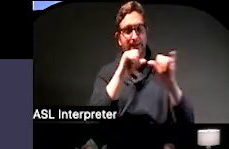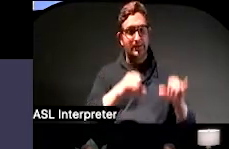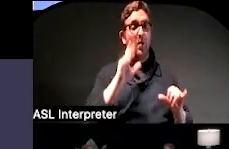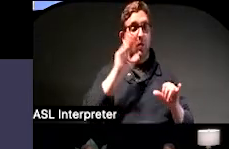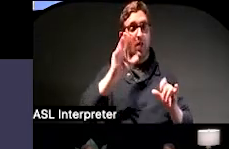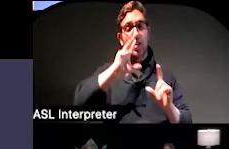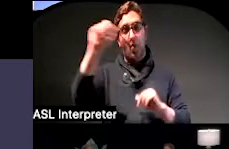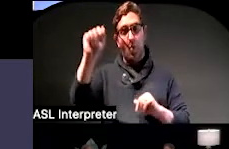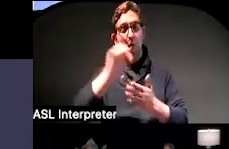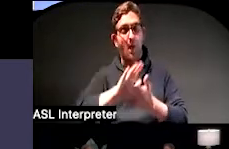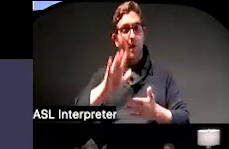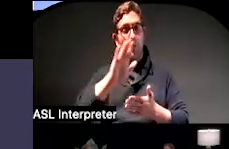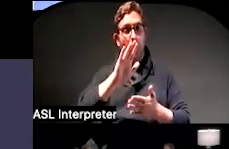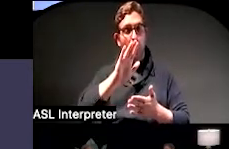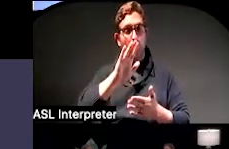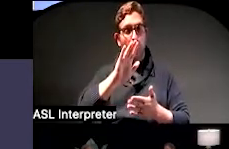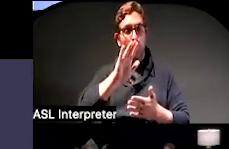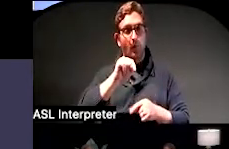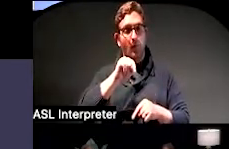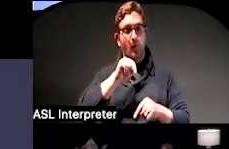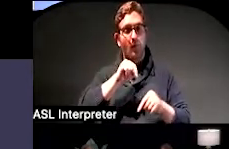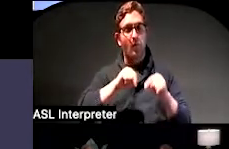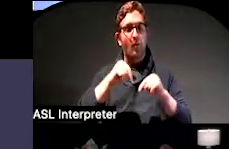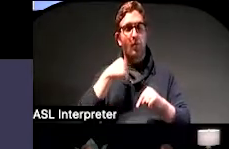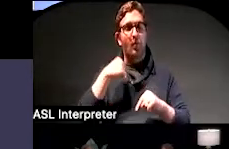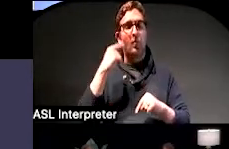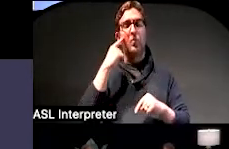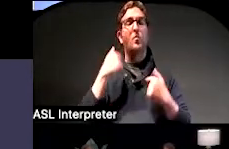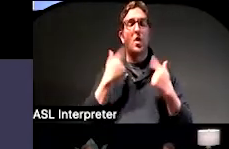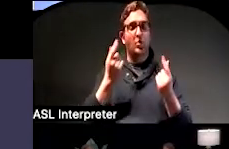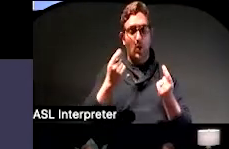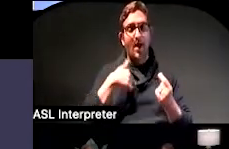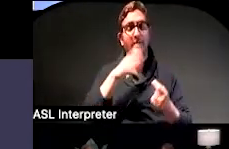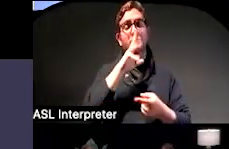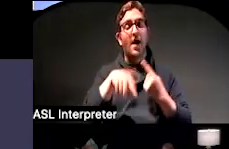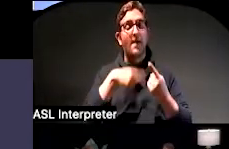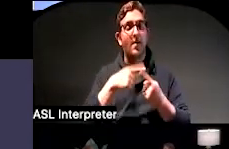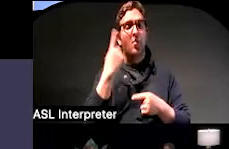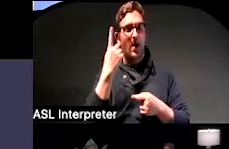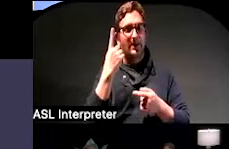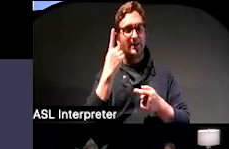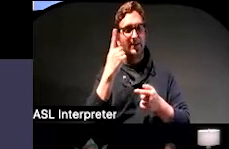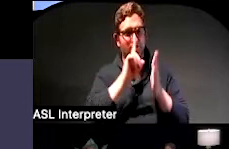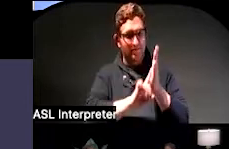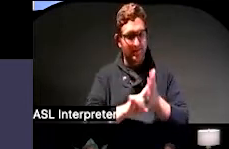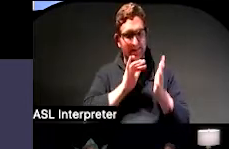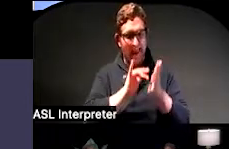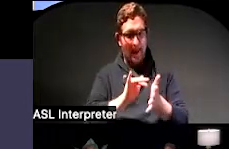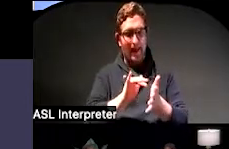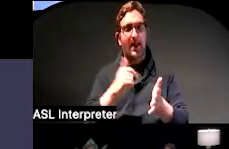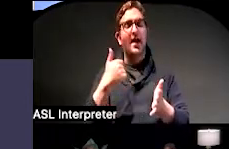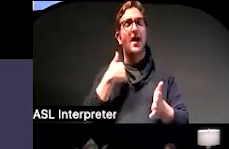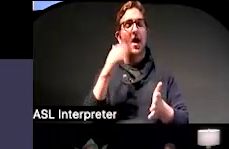are, well, I think what I'll do is I'll do this. I'll talk about one study and then